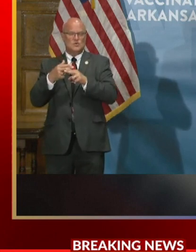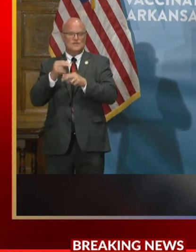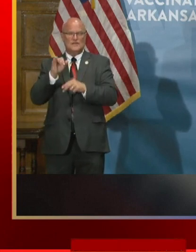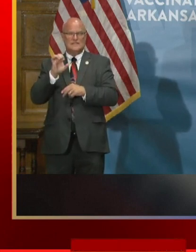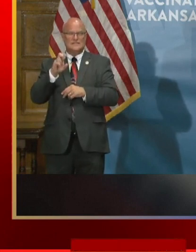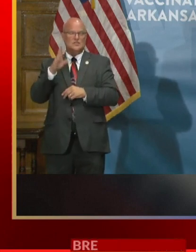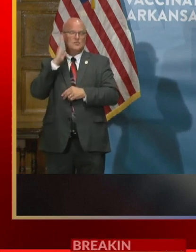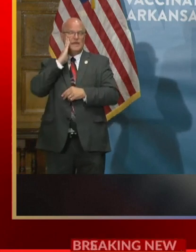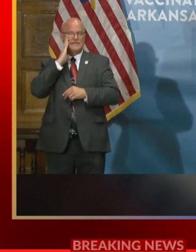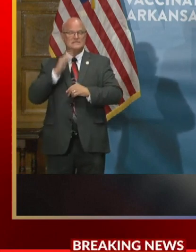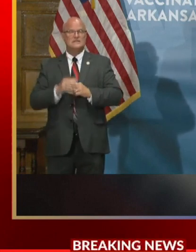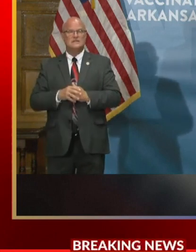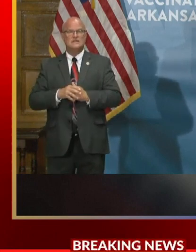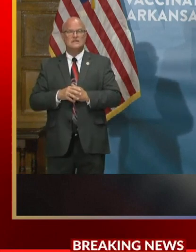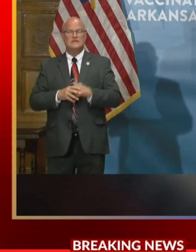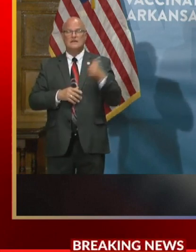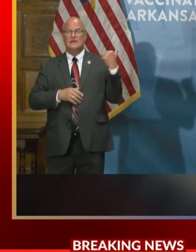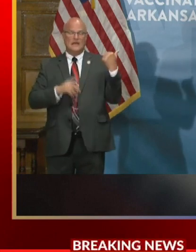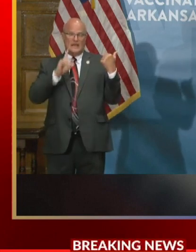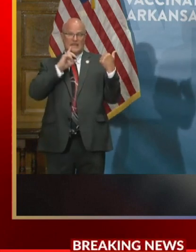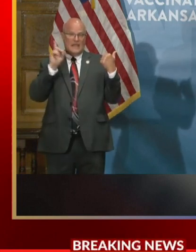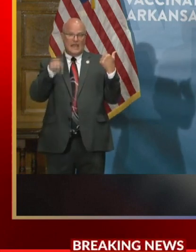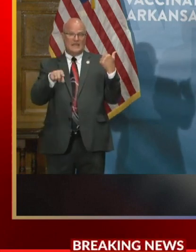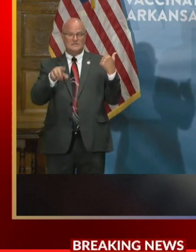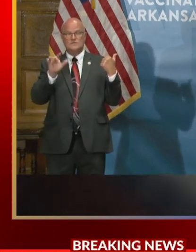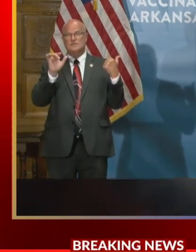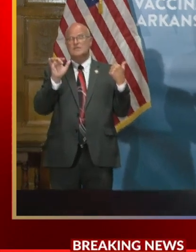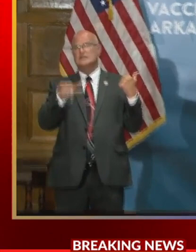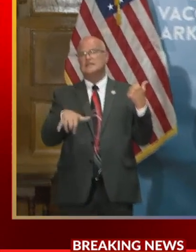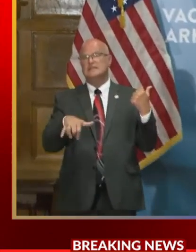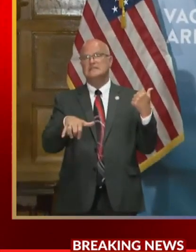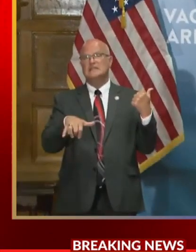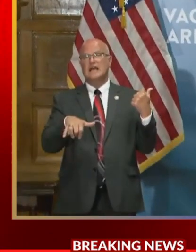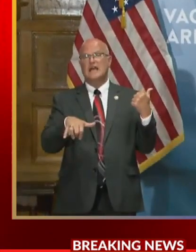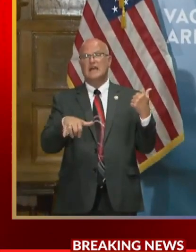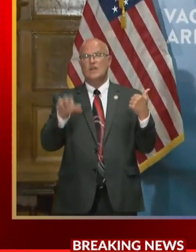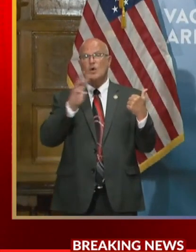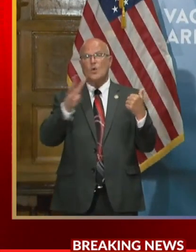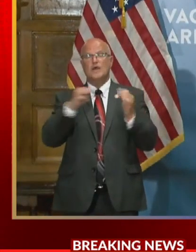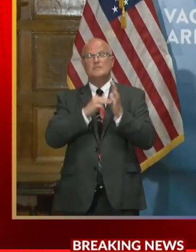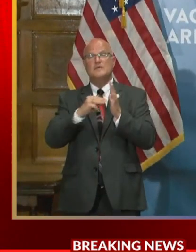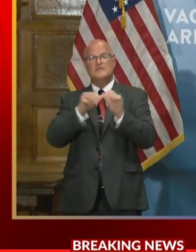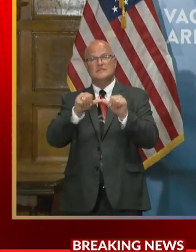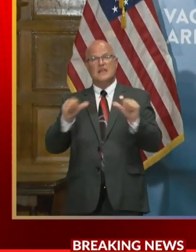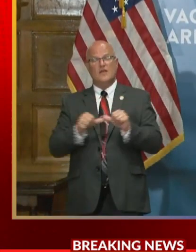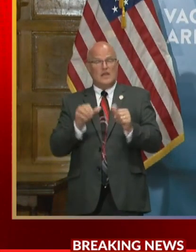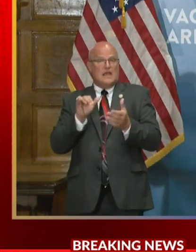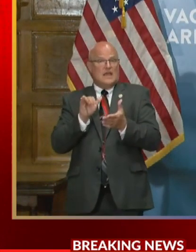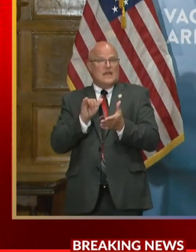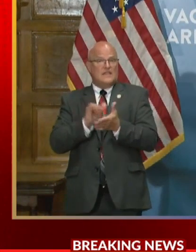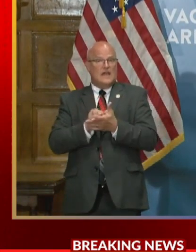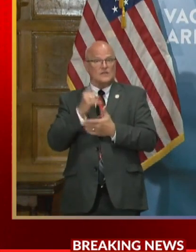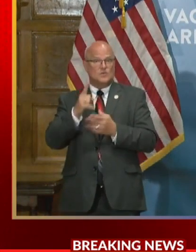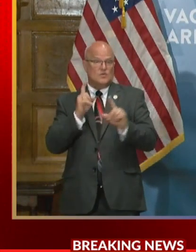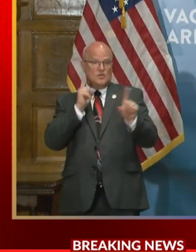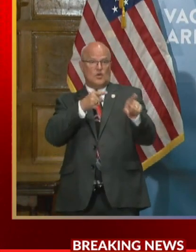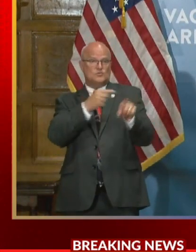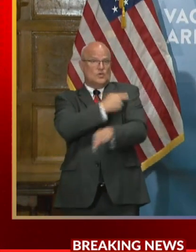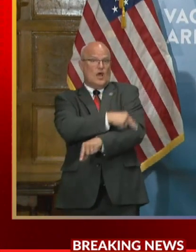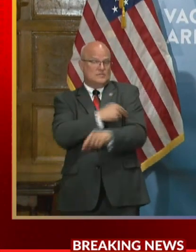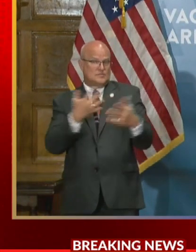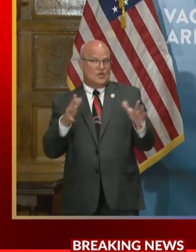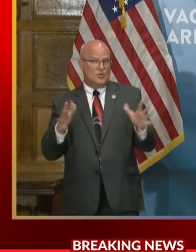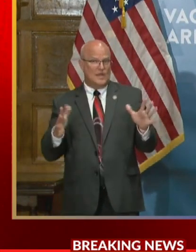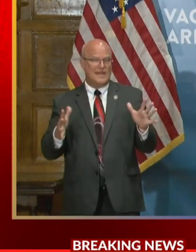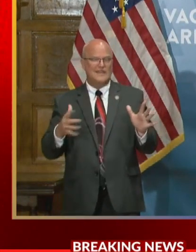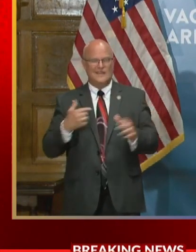beds in the state. Well, and the answer is that, in the West Memphis area, that is one of the go-to hospitals.